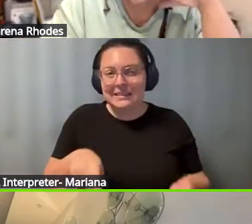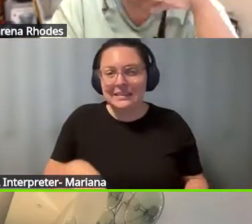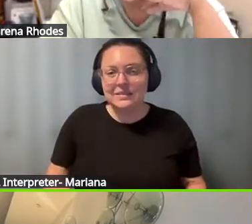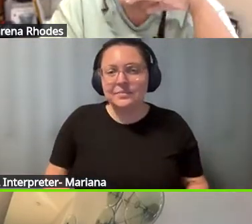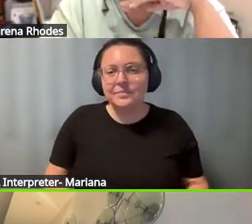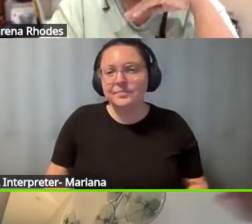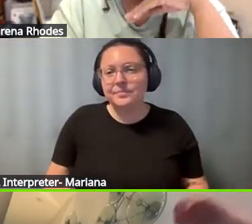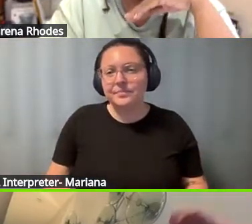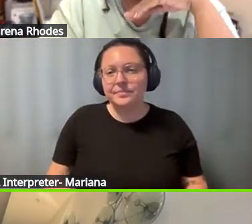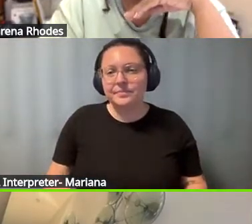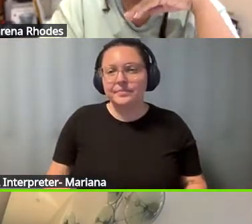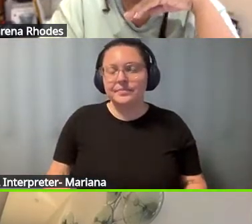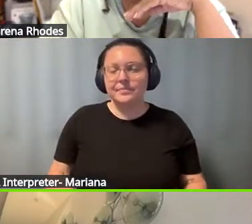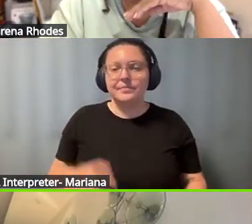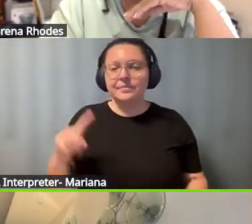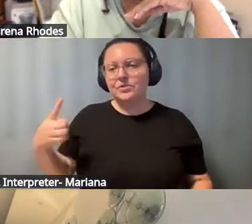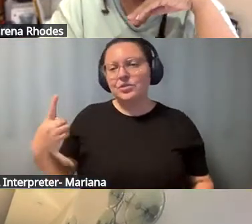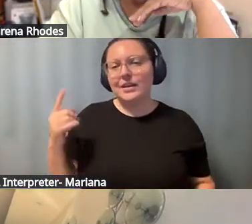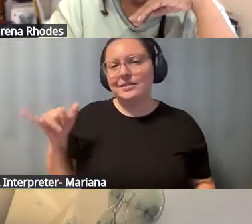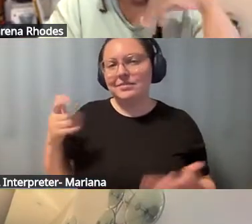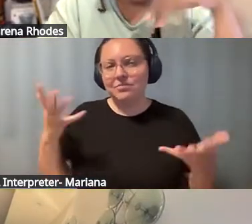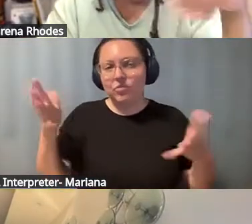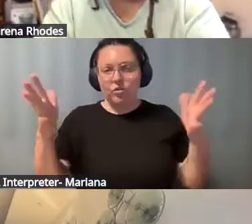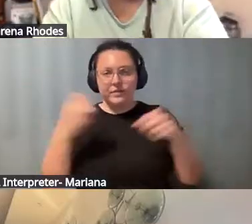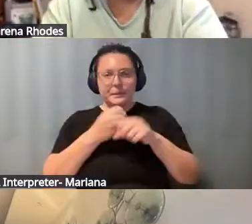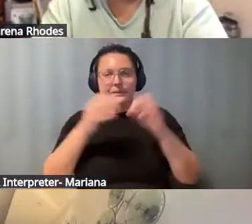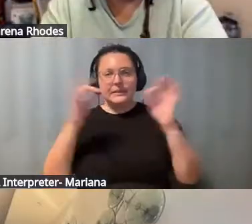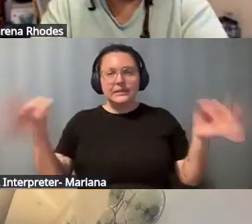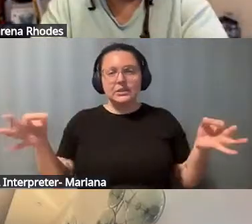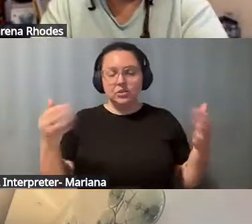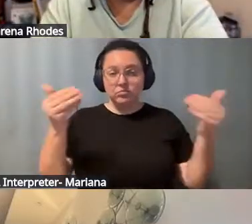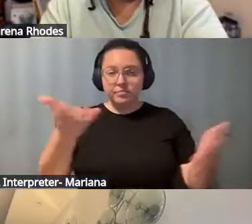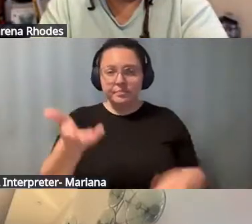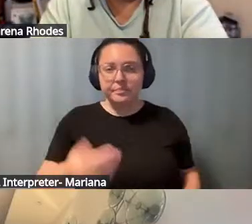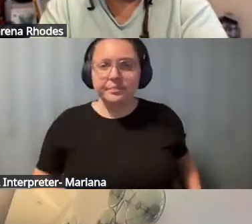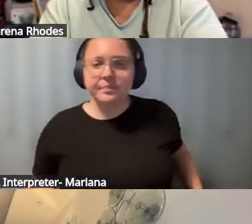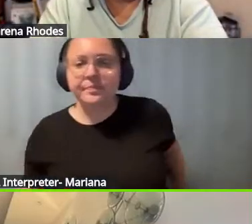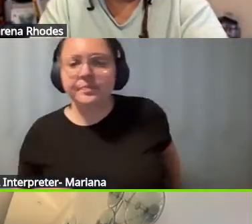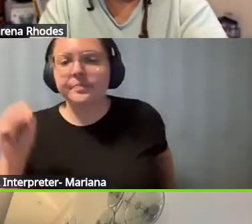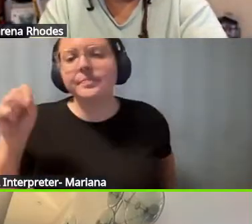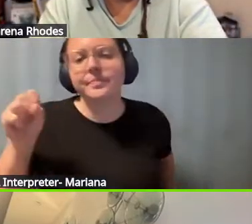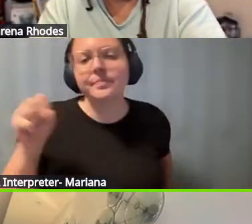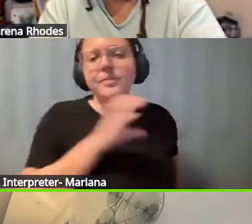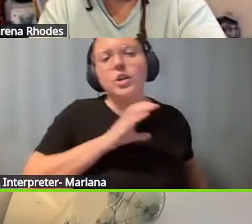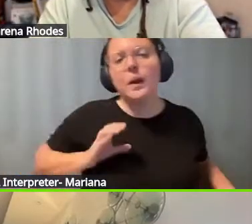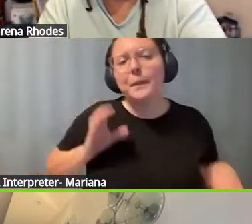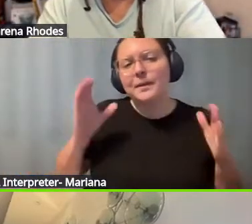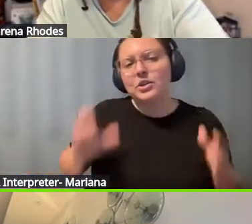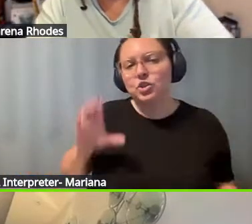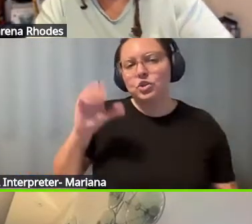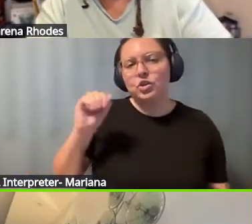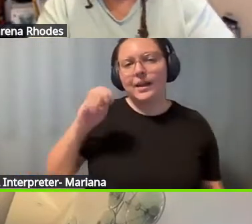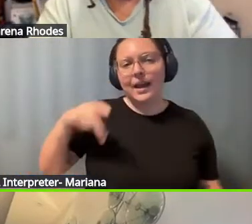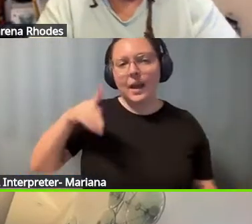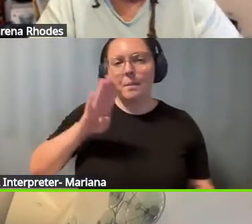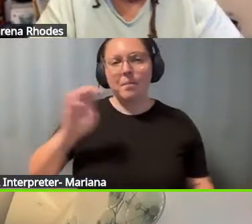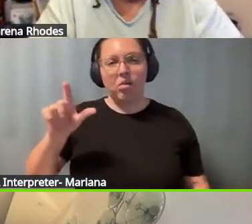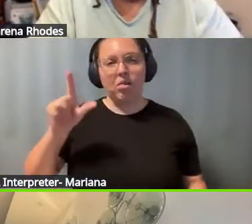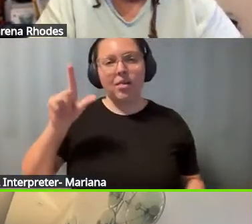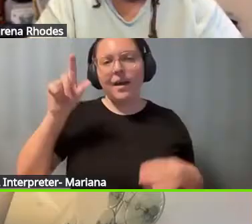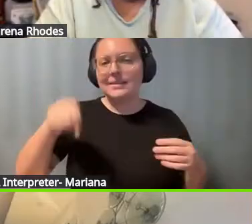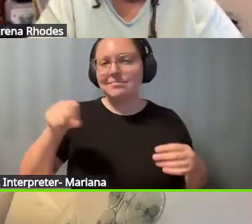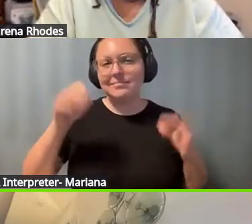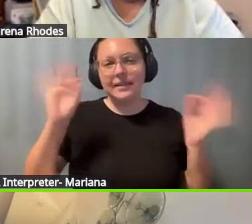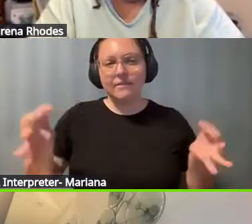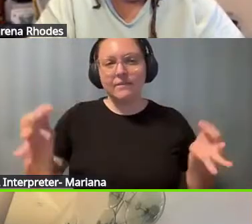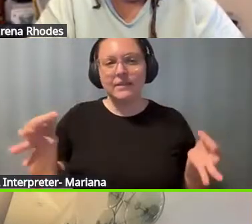it's not our property. I made that decision. Yeah, go ahead. Commissioner Campbell. I totally agree. And while I